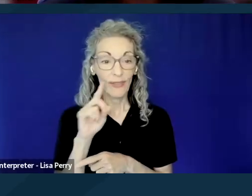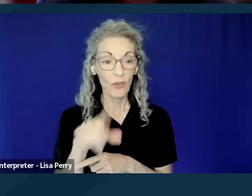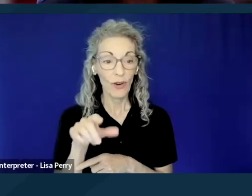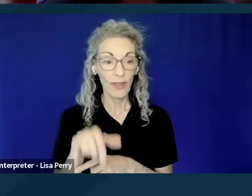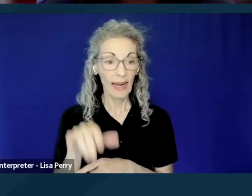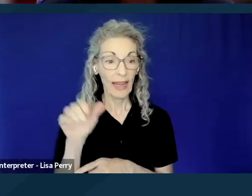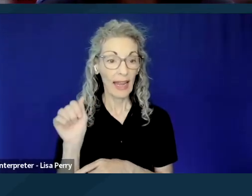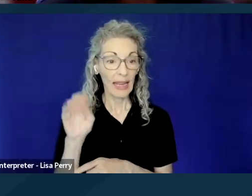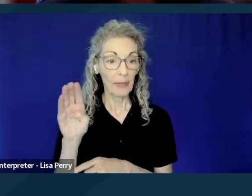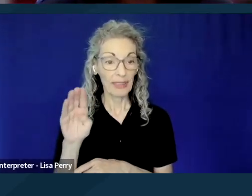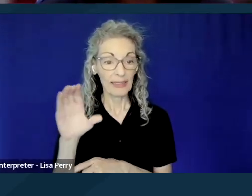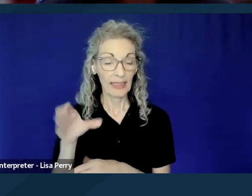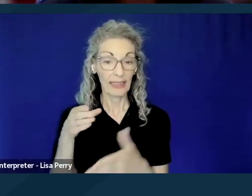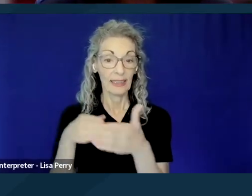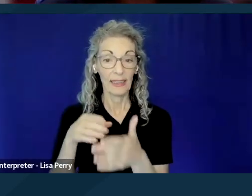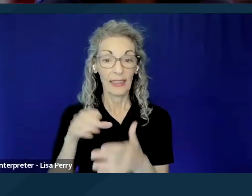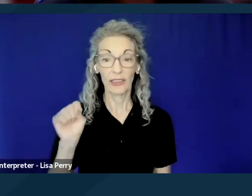chat.